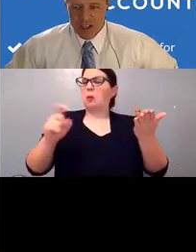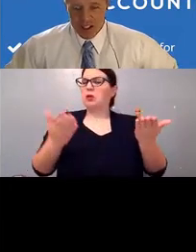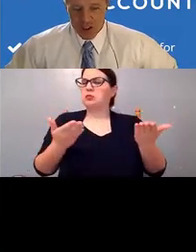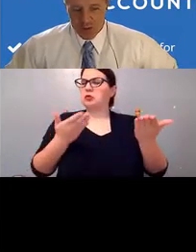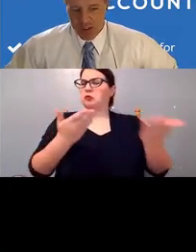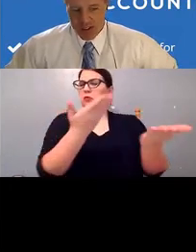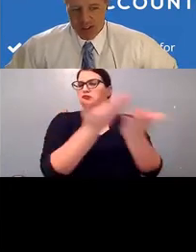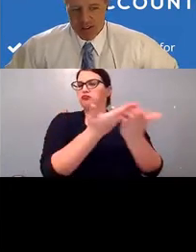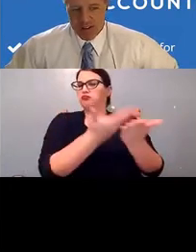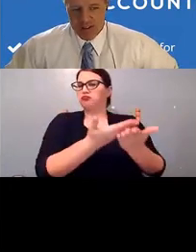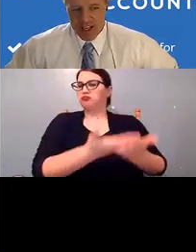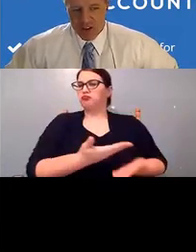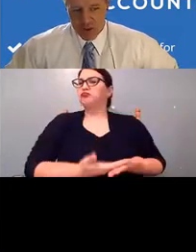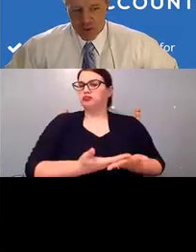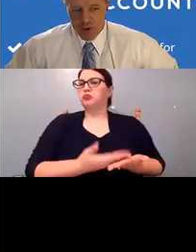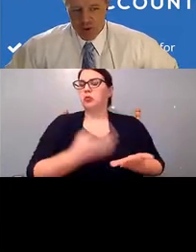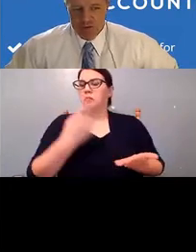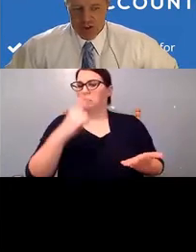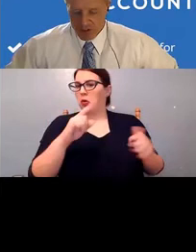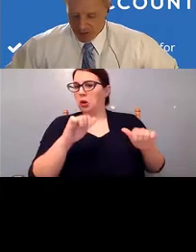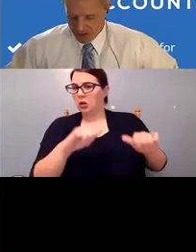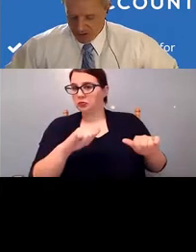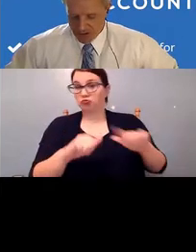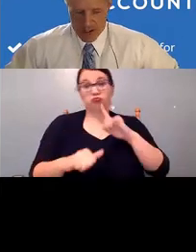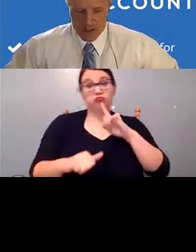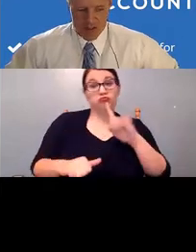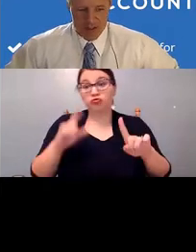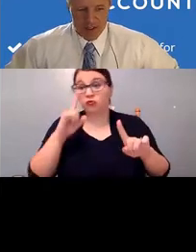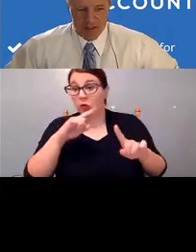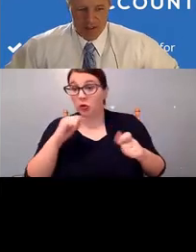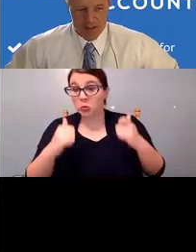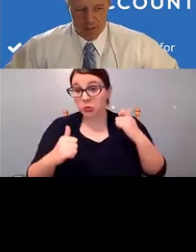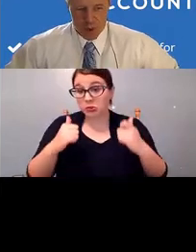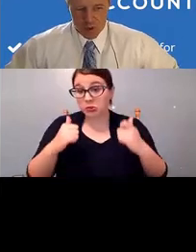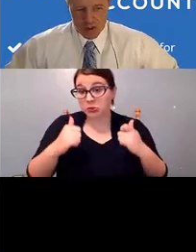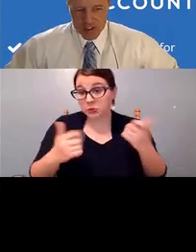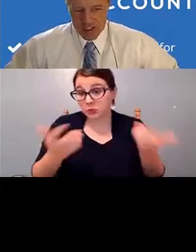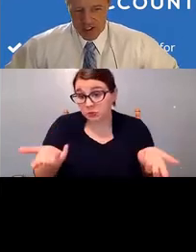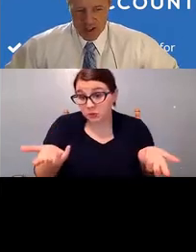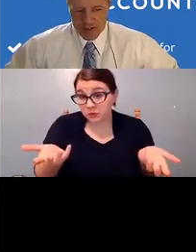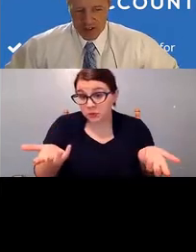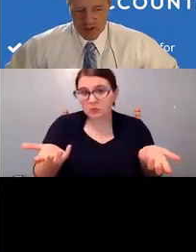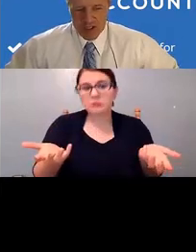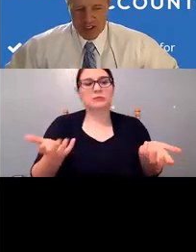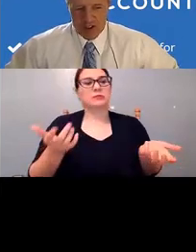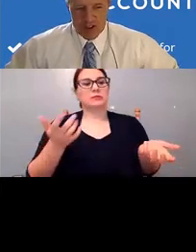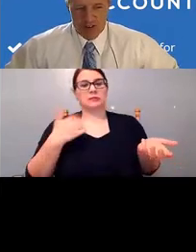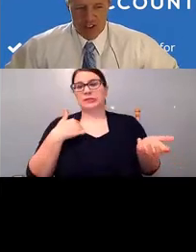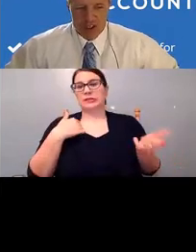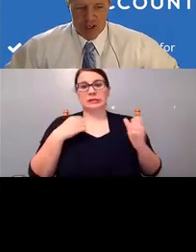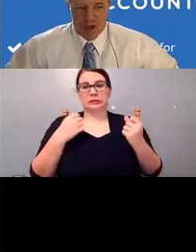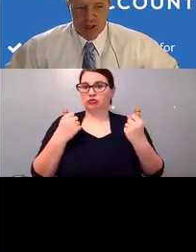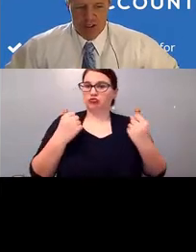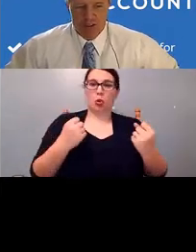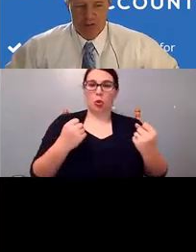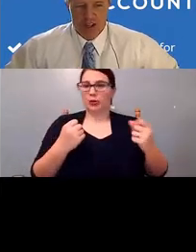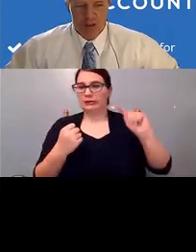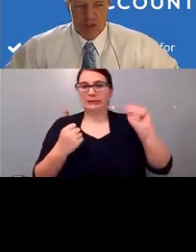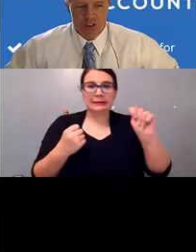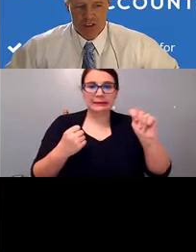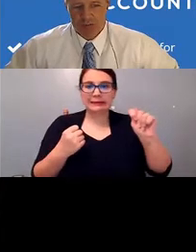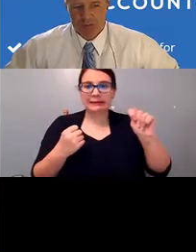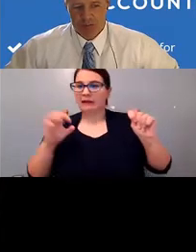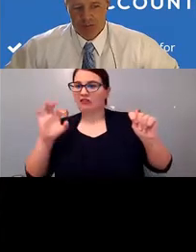of eligibility. Is that true or false? And I've bolded the T or F. You can write T or F in the chat box for